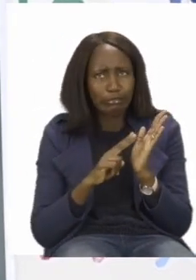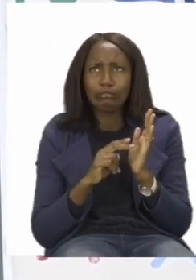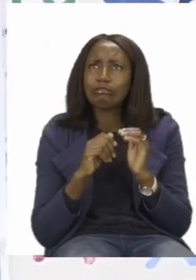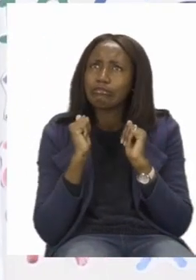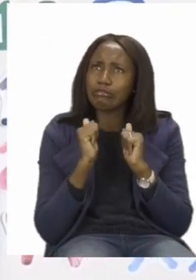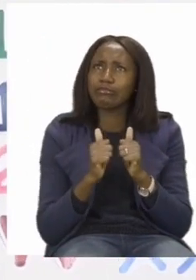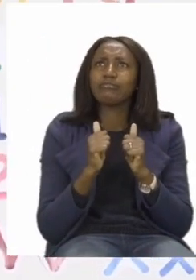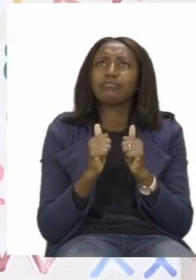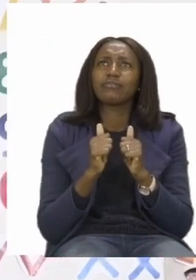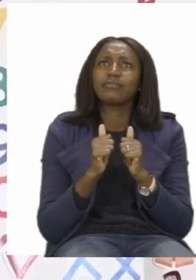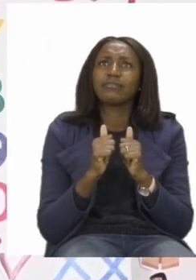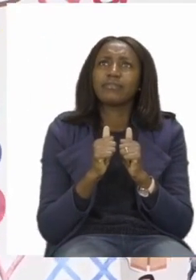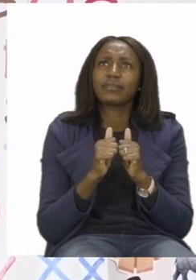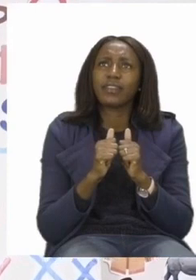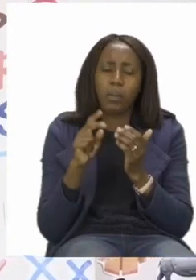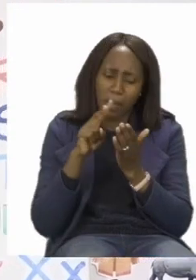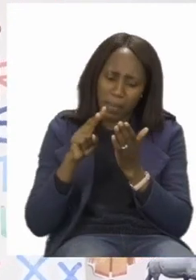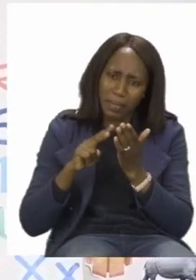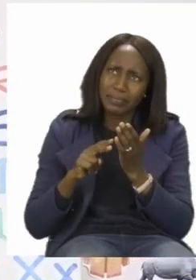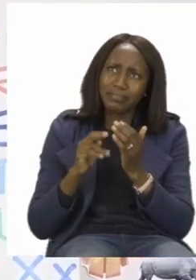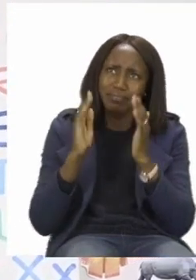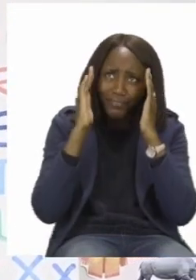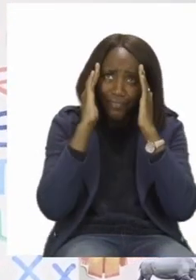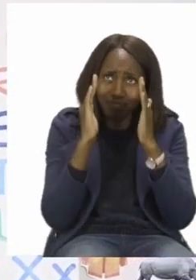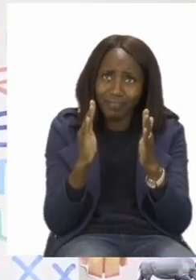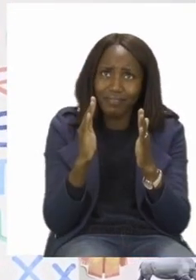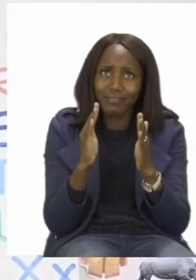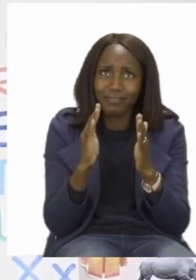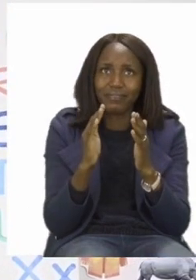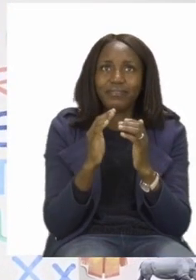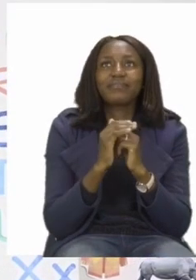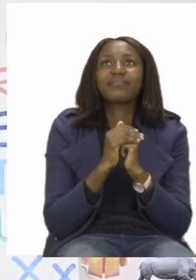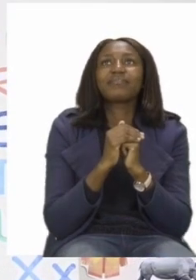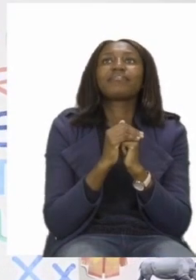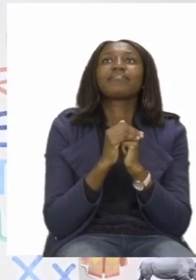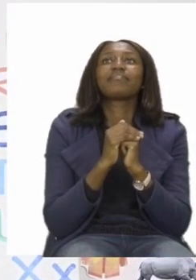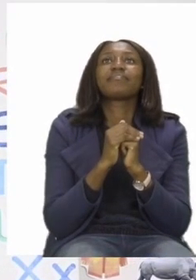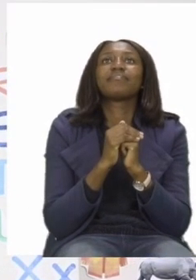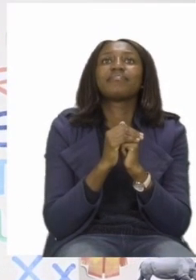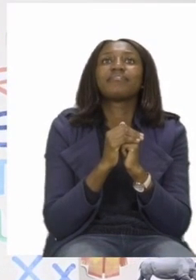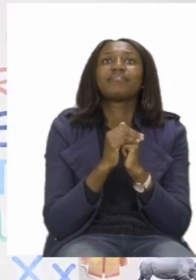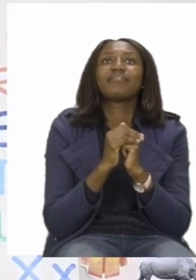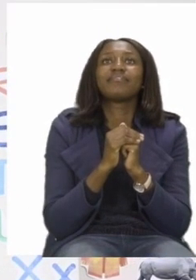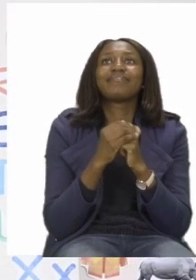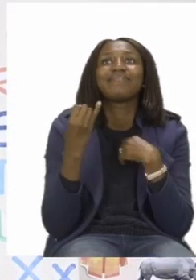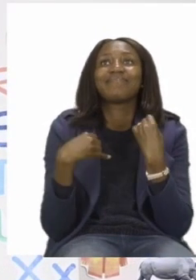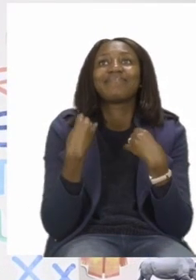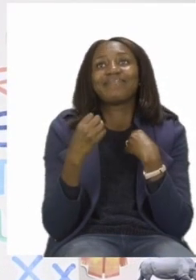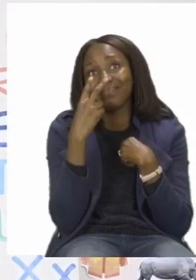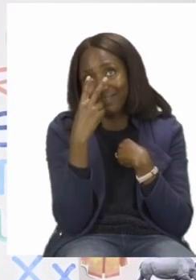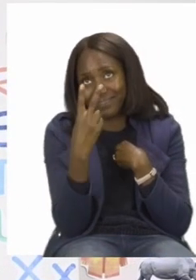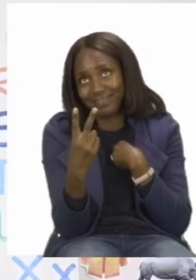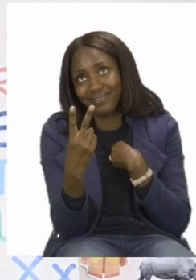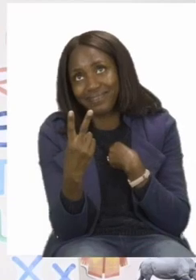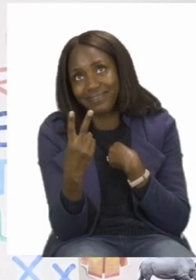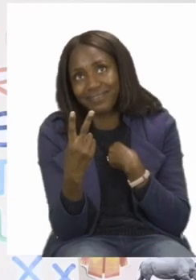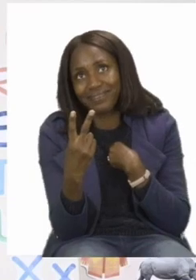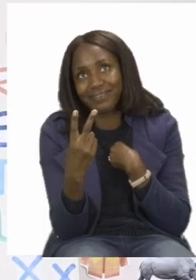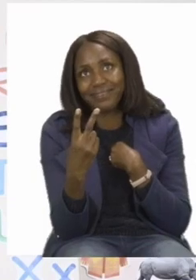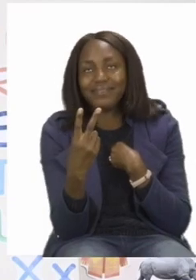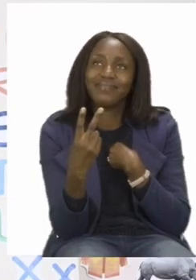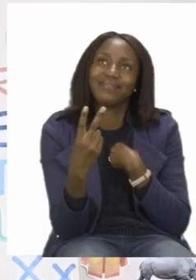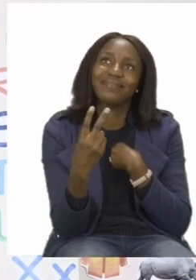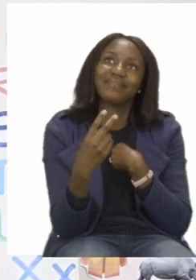sum. Don't forget to fish out all the important information for you to answer. Have fun, and I'll see you when you're done after